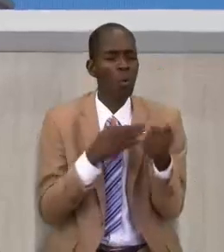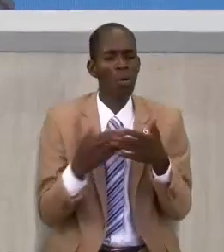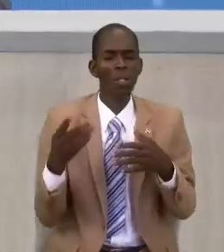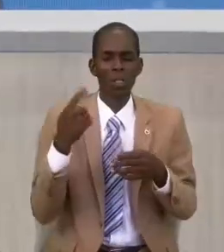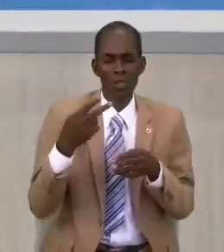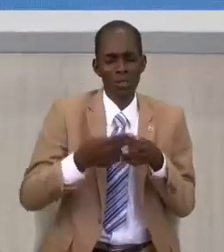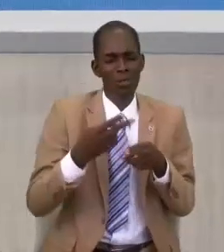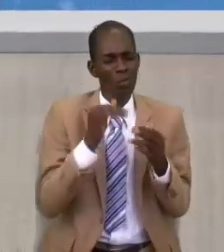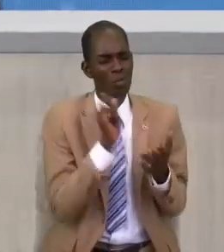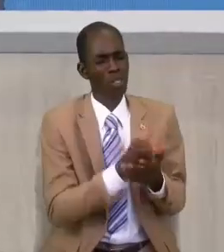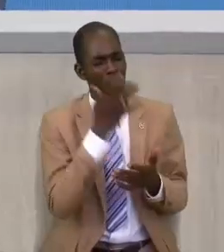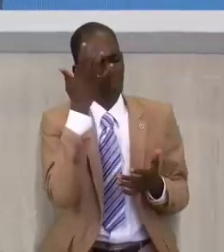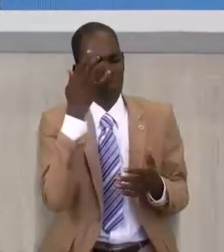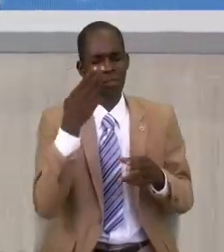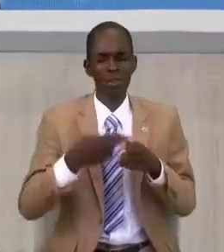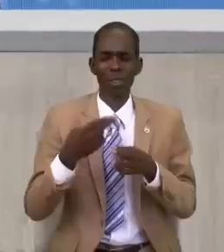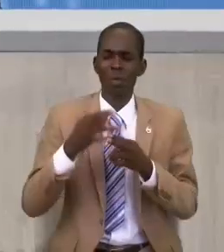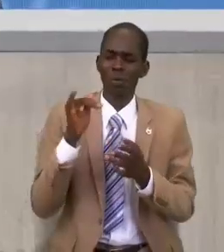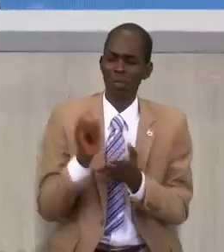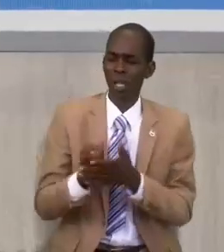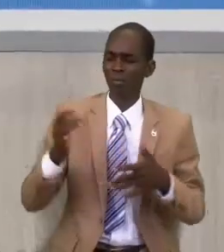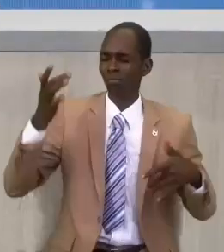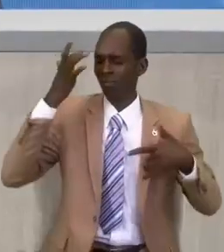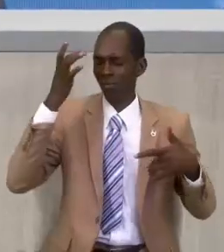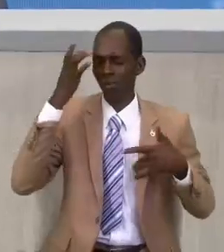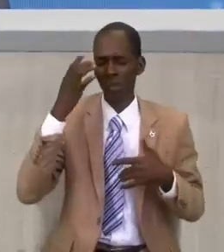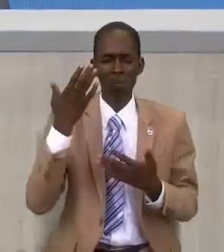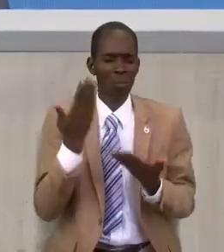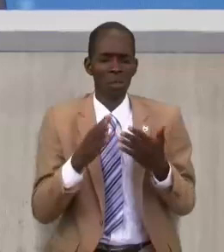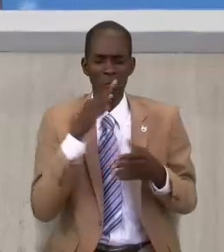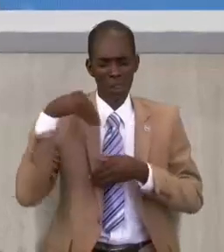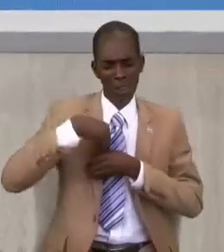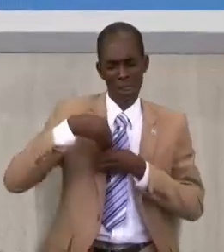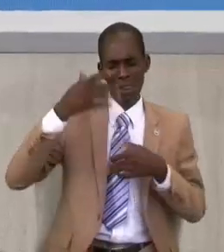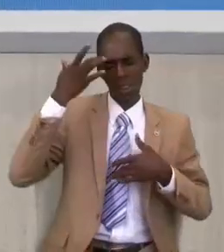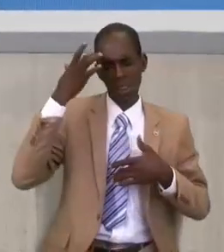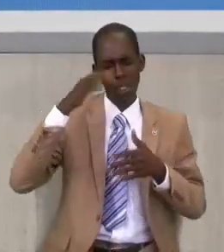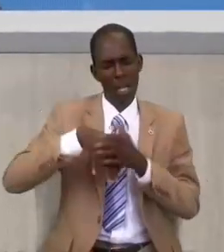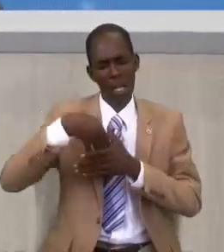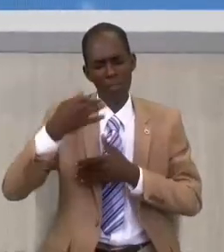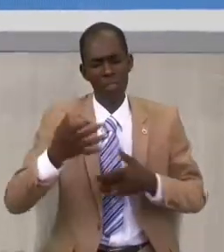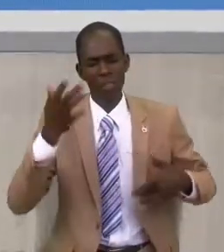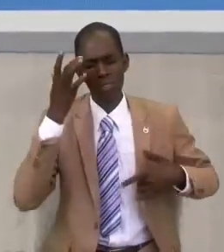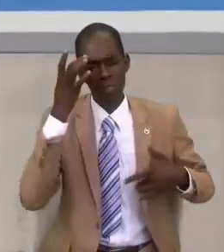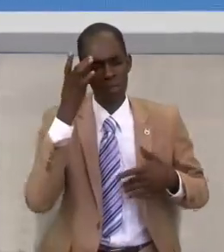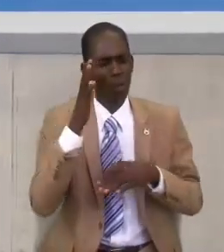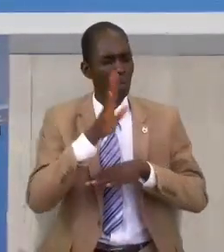disease, whether it's internal or it's external, or they call it incurable, or they say it's a long-standing